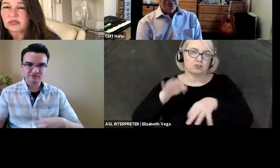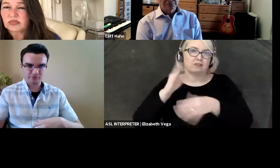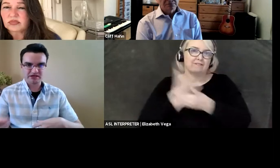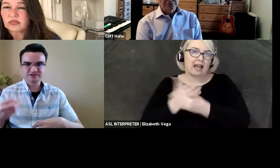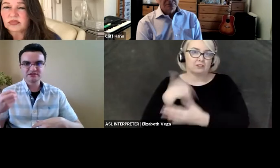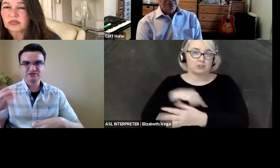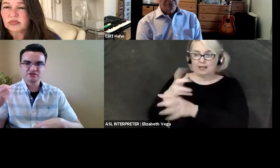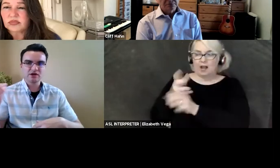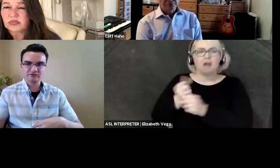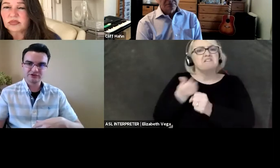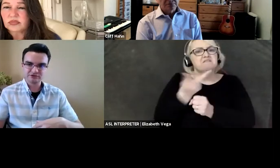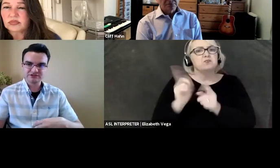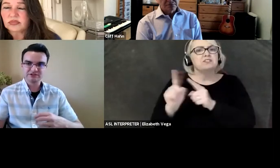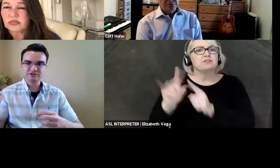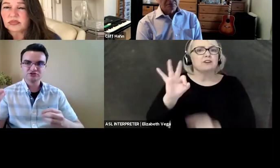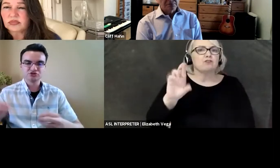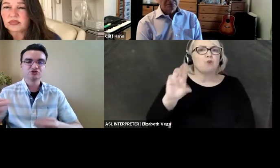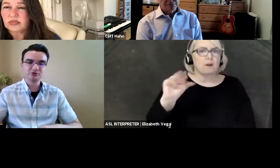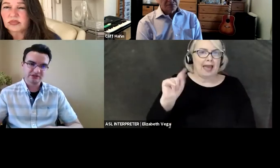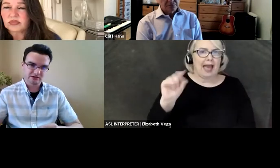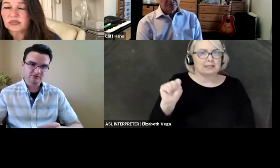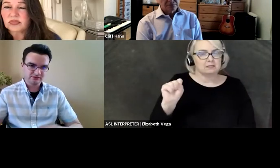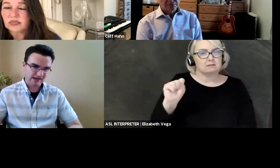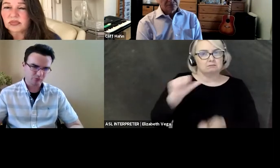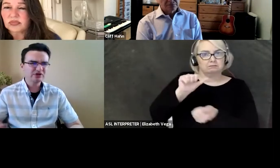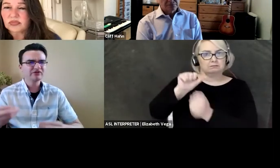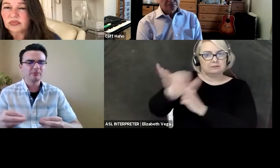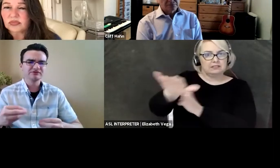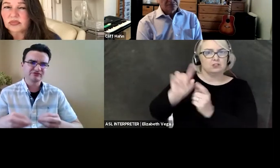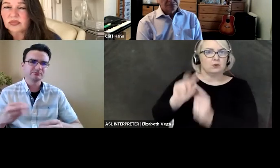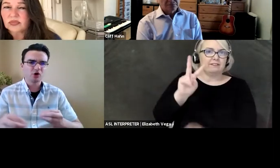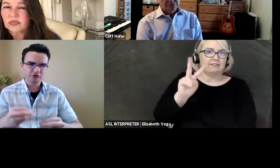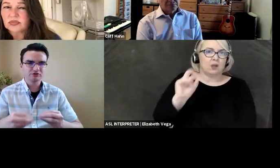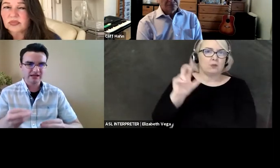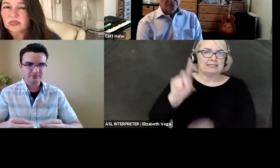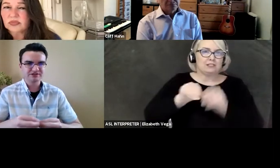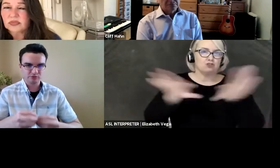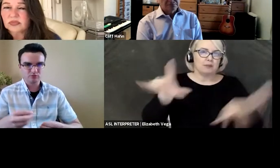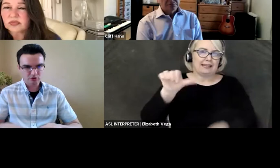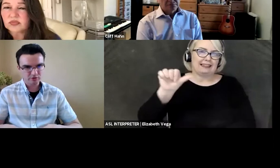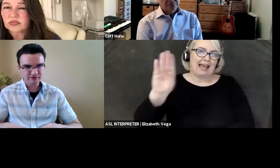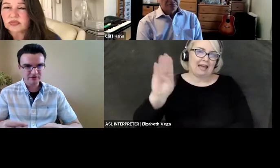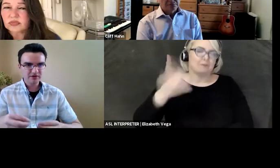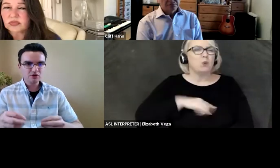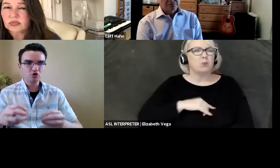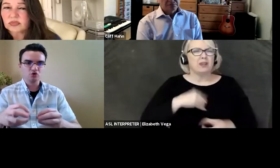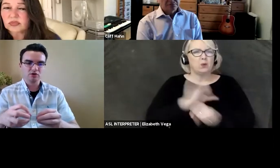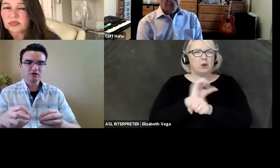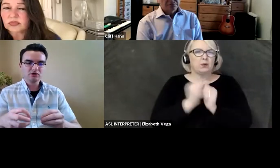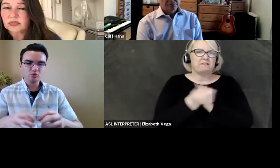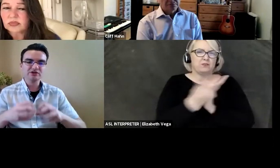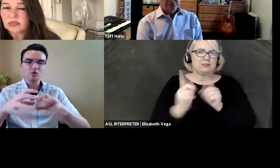of different formats to our VOD distributing lab. We have a couple of different partner labs that we work with